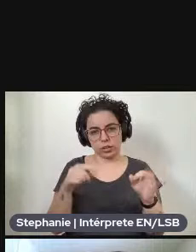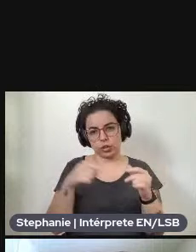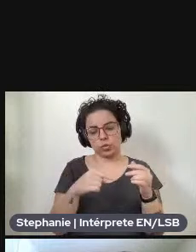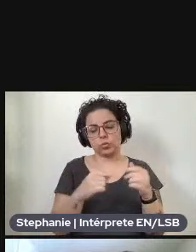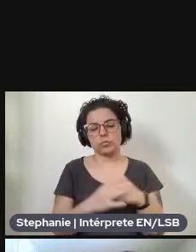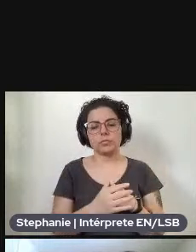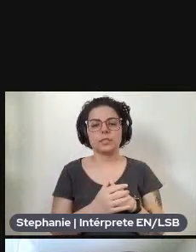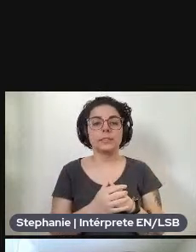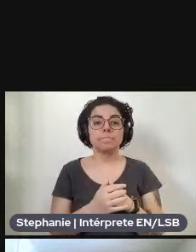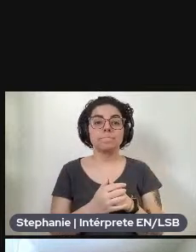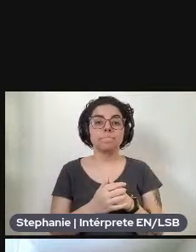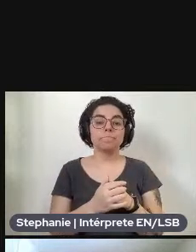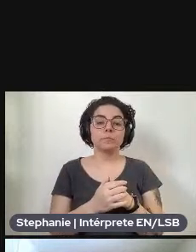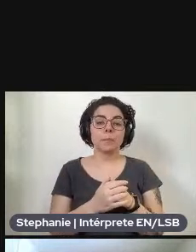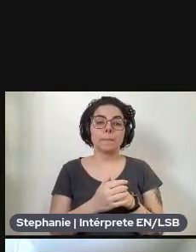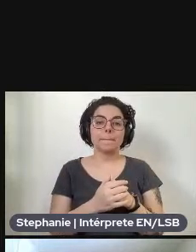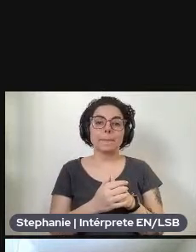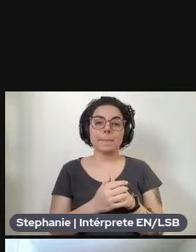So,